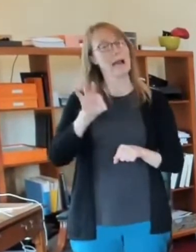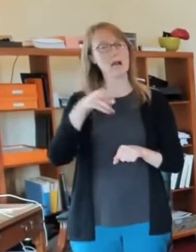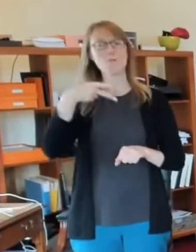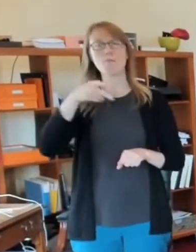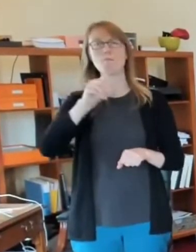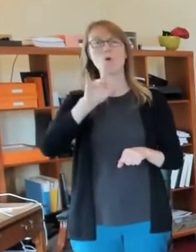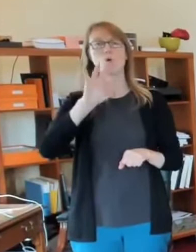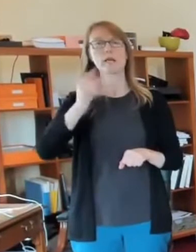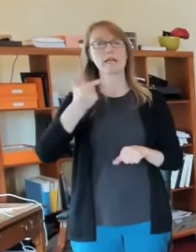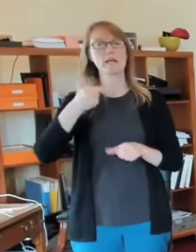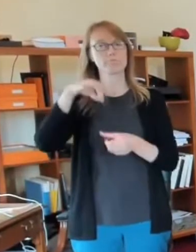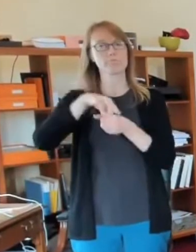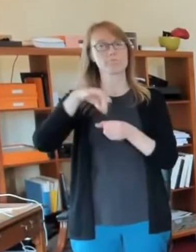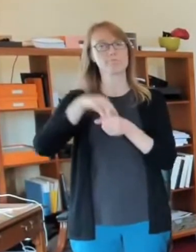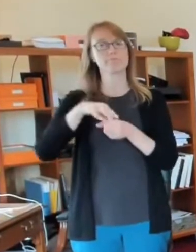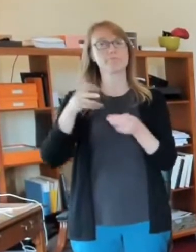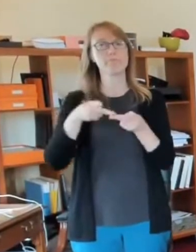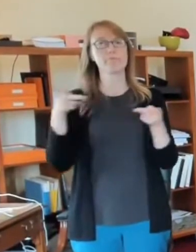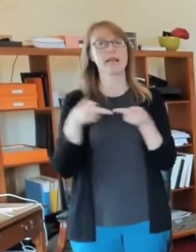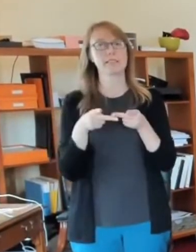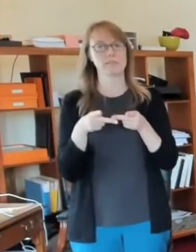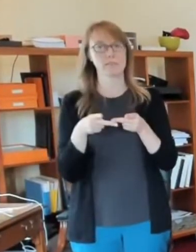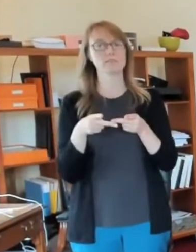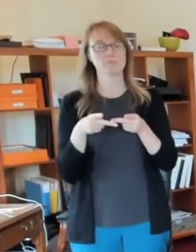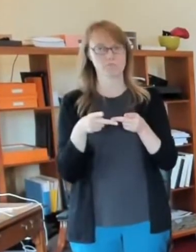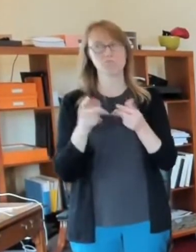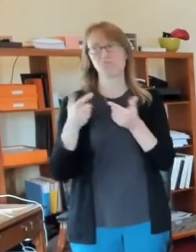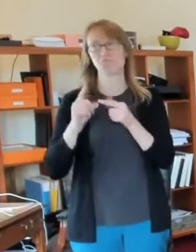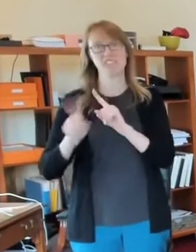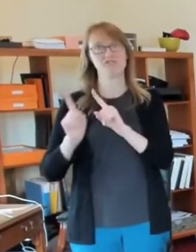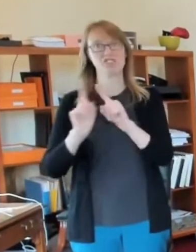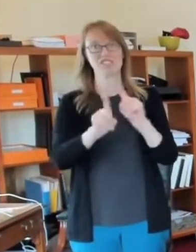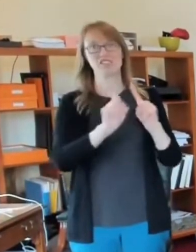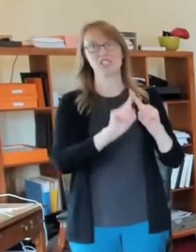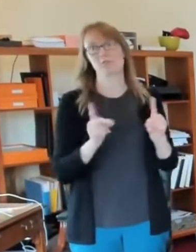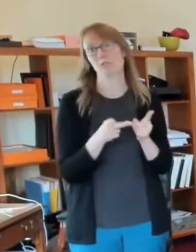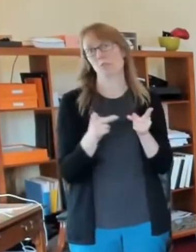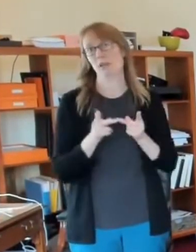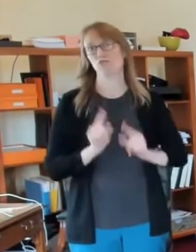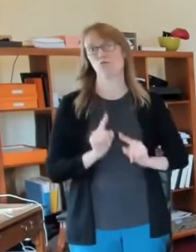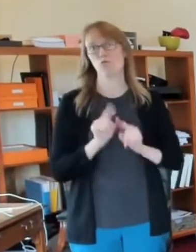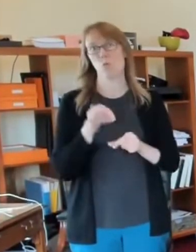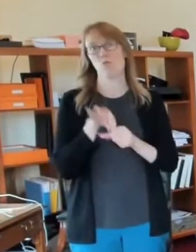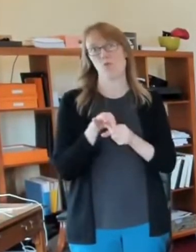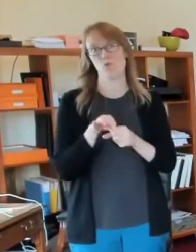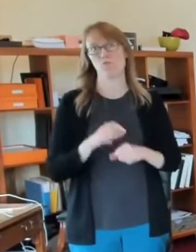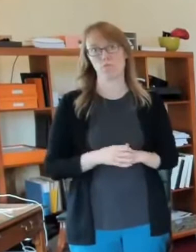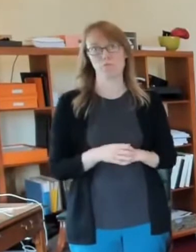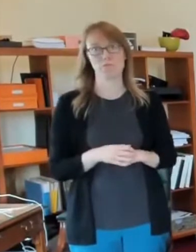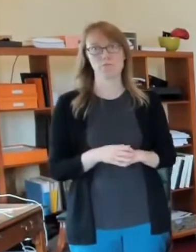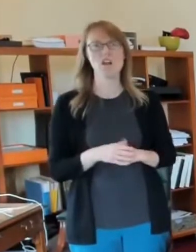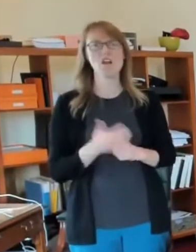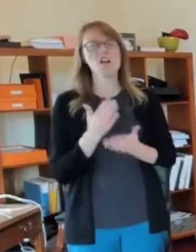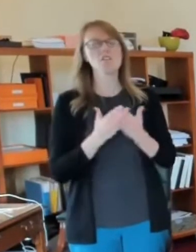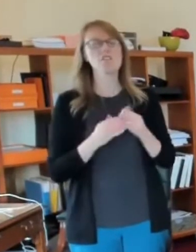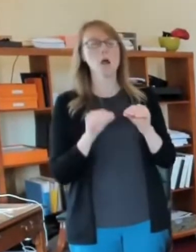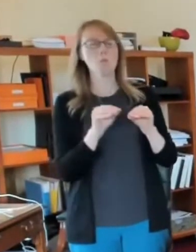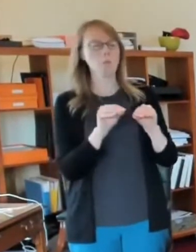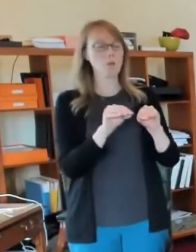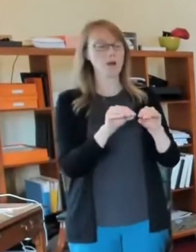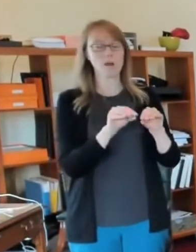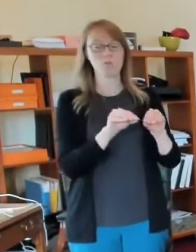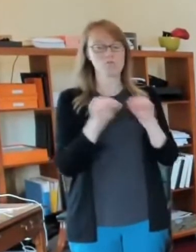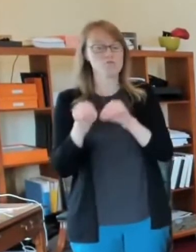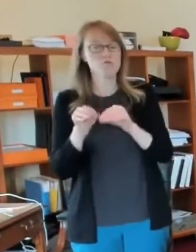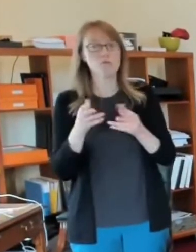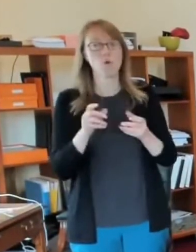Louis, separate physical locations. And there's always some that move around a little bit, and you'll get that